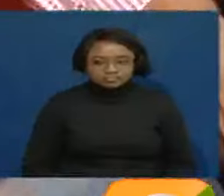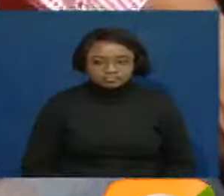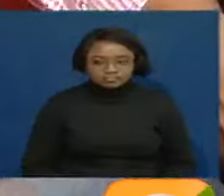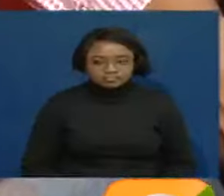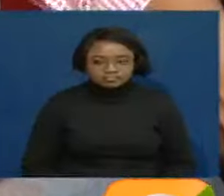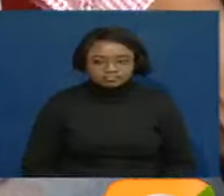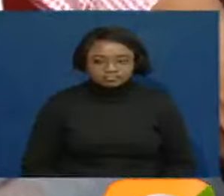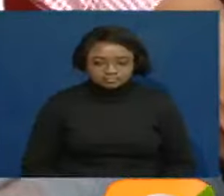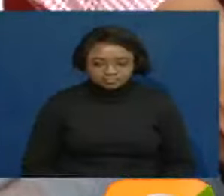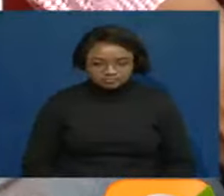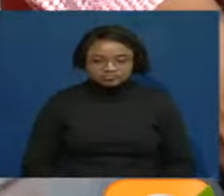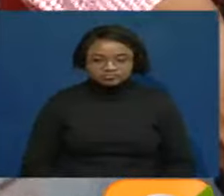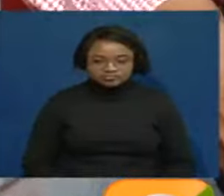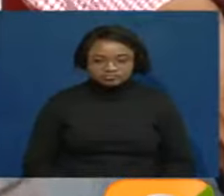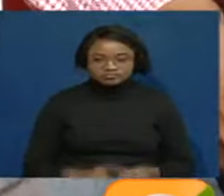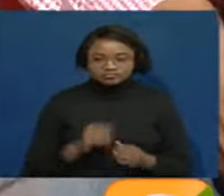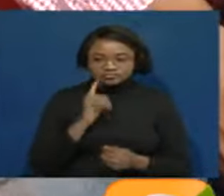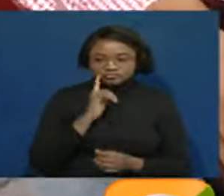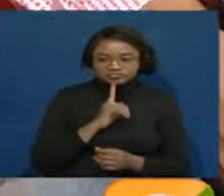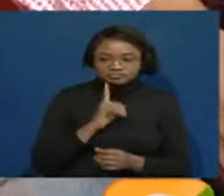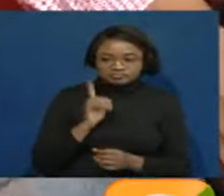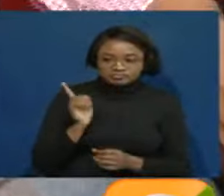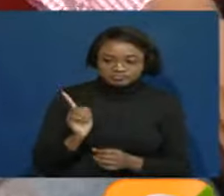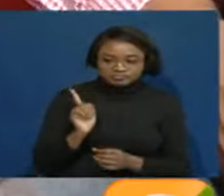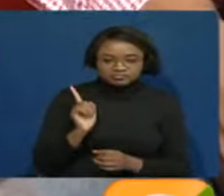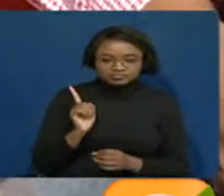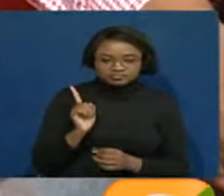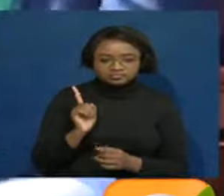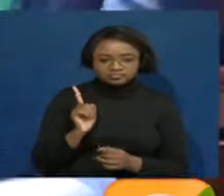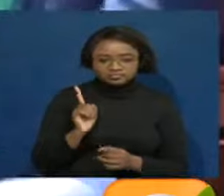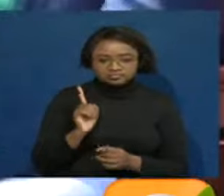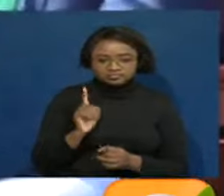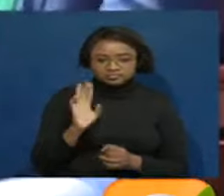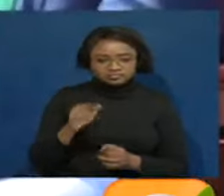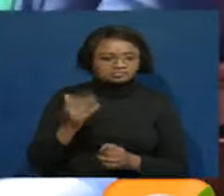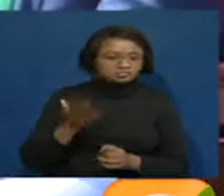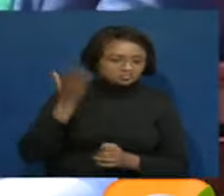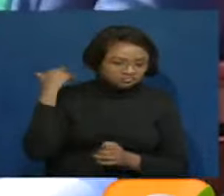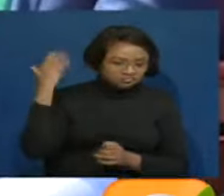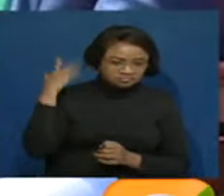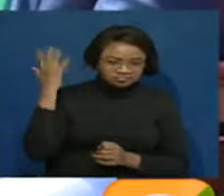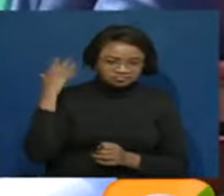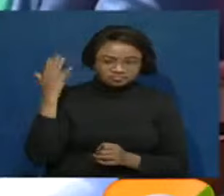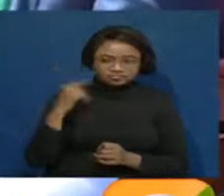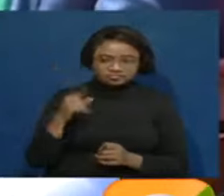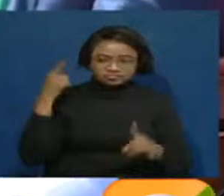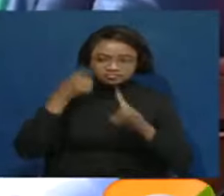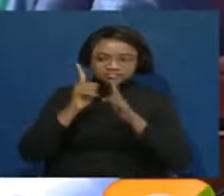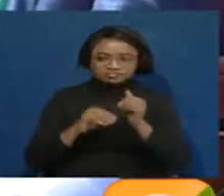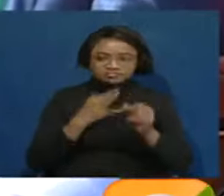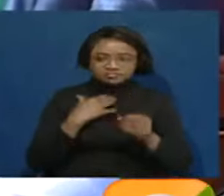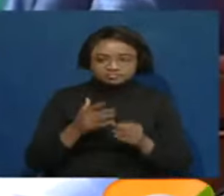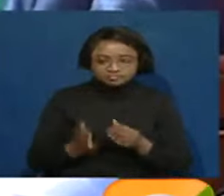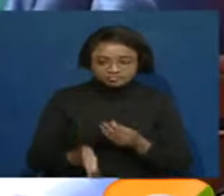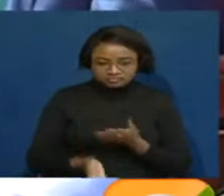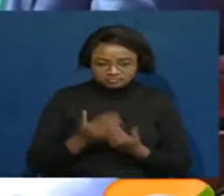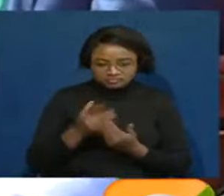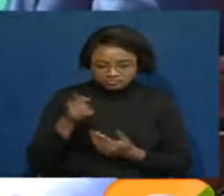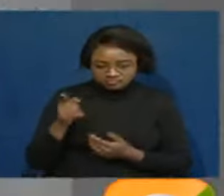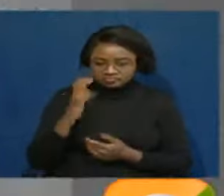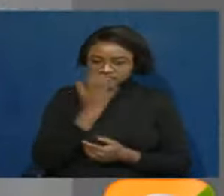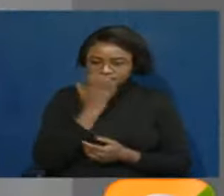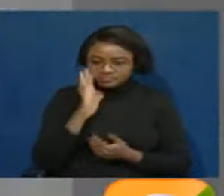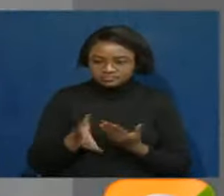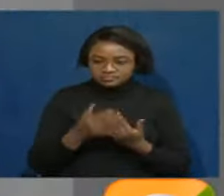to the limelight a first-time lawmaker, whose next role was to help then-deputy president to win the race to State House.